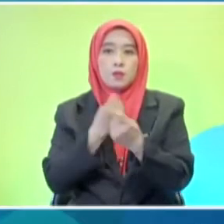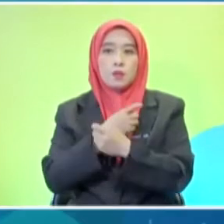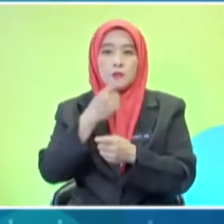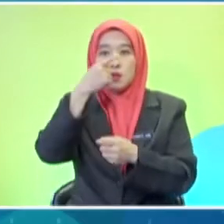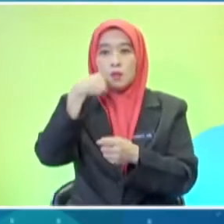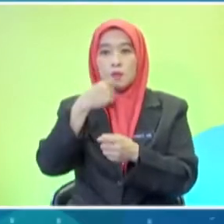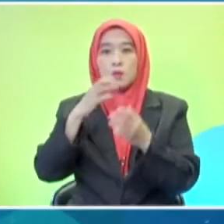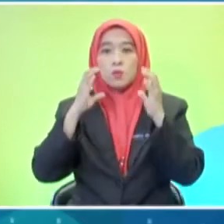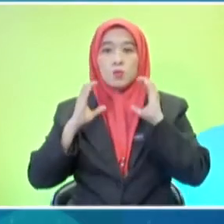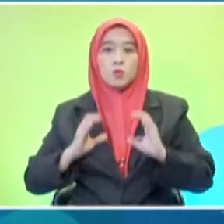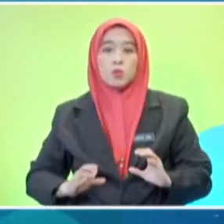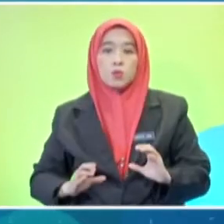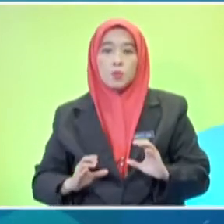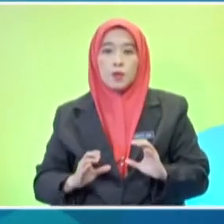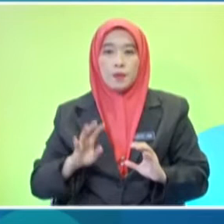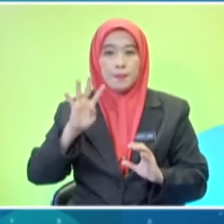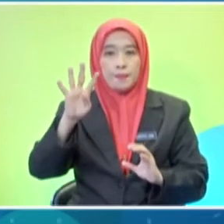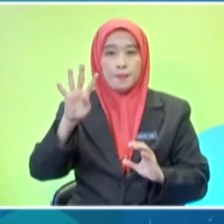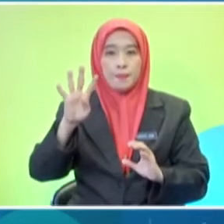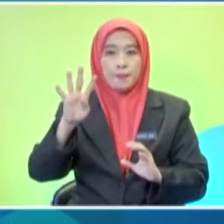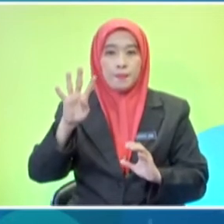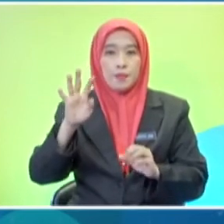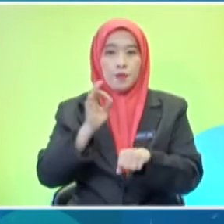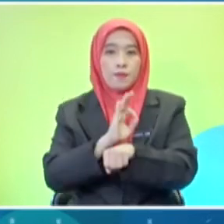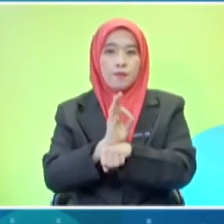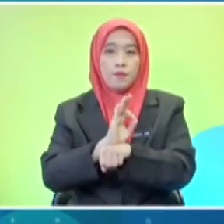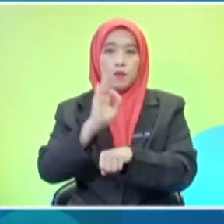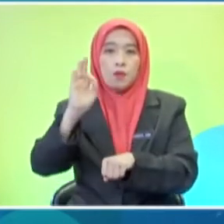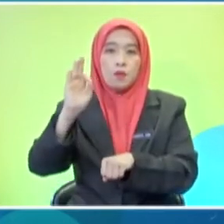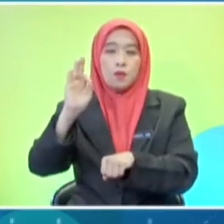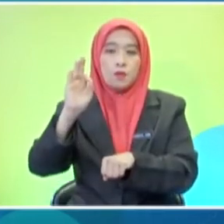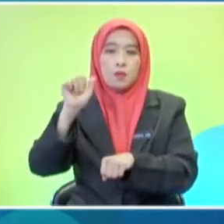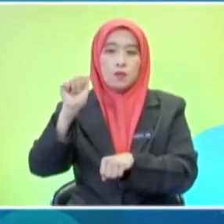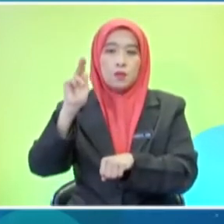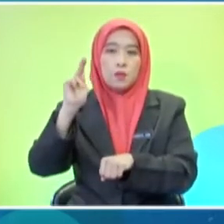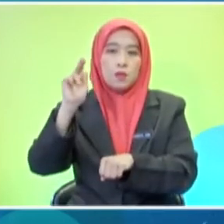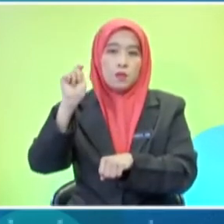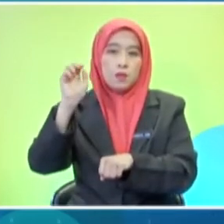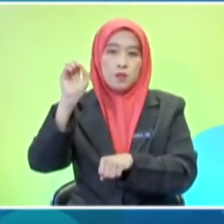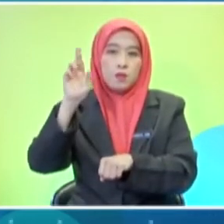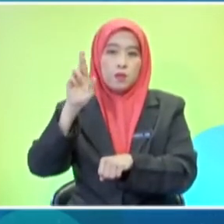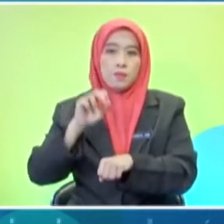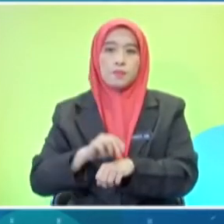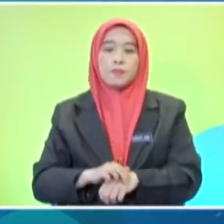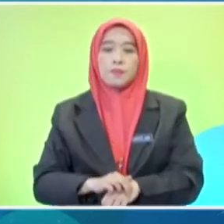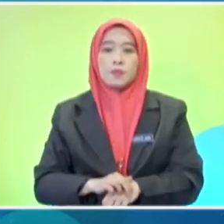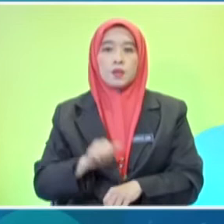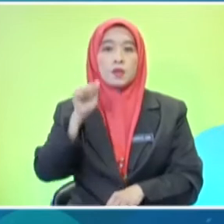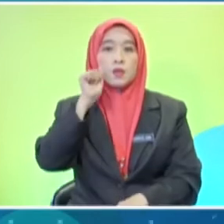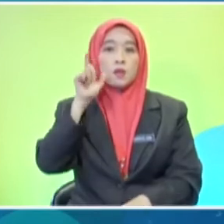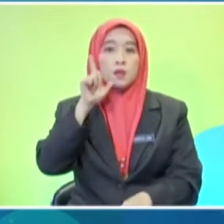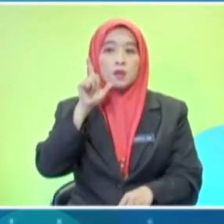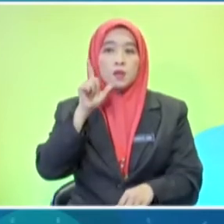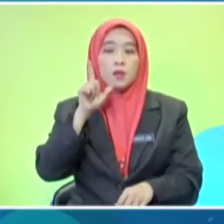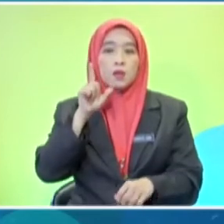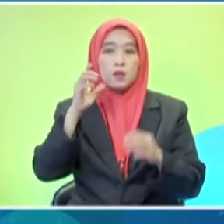first? Pupils online, raise up your hands, please. Okay, we have Alisa. Okay, Alisa. Okay, Alisa, can you please show us